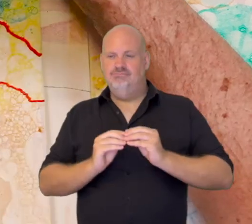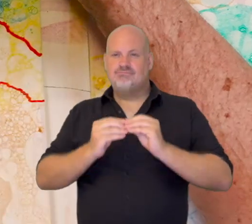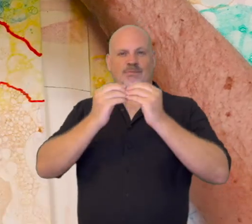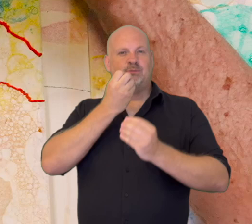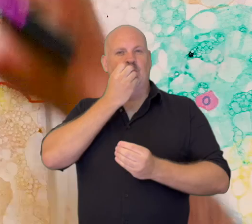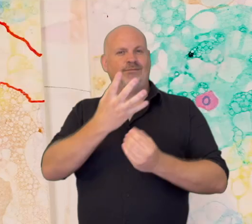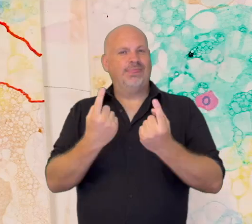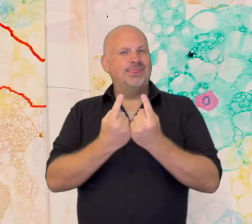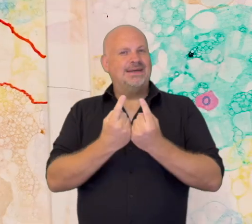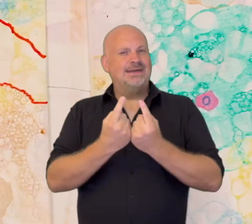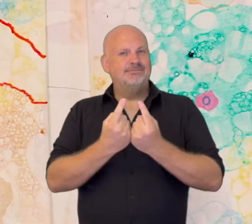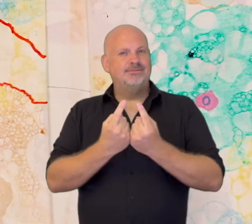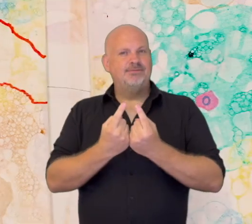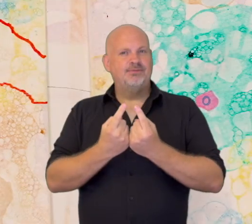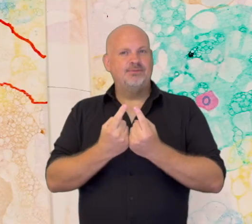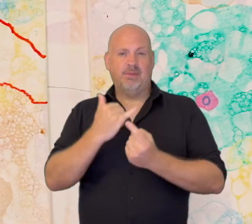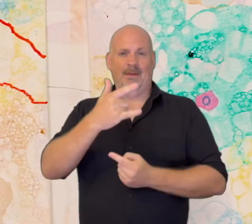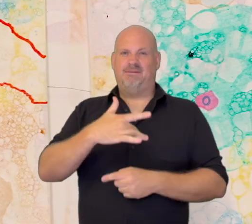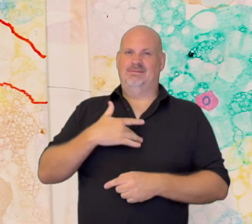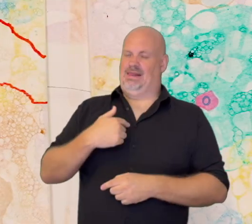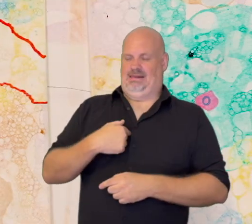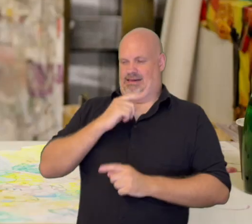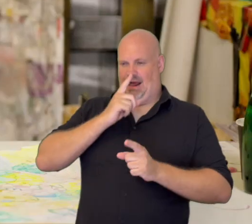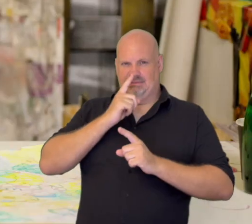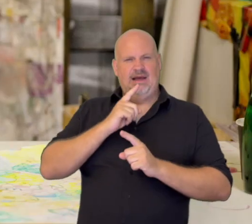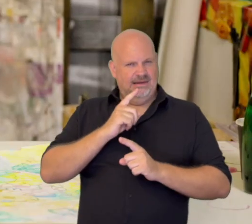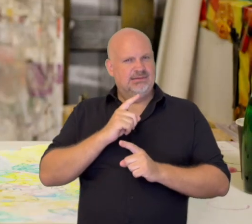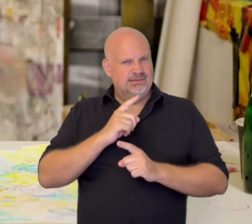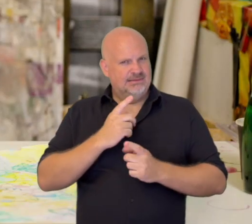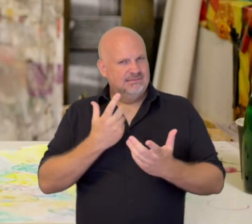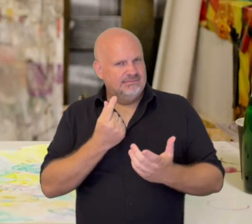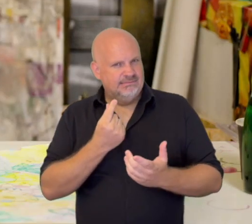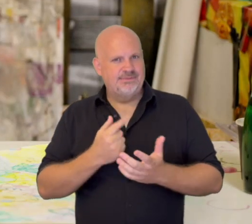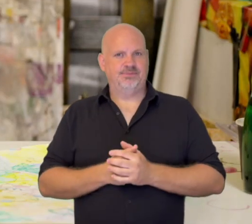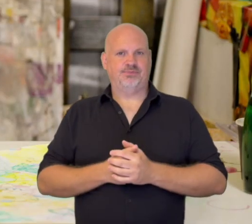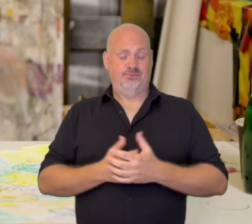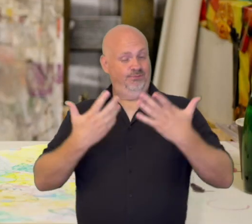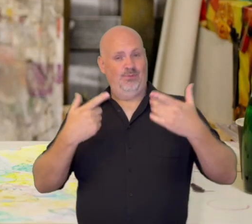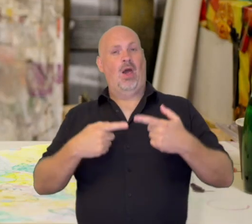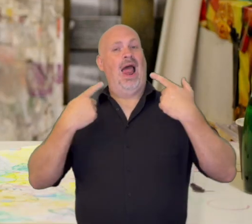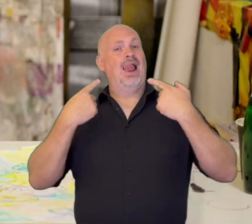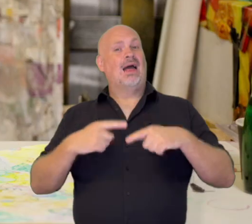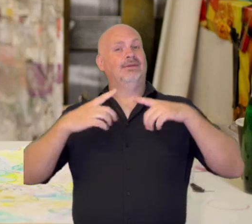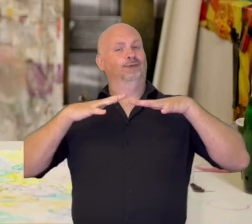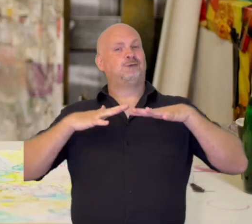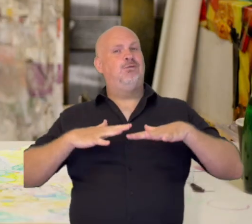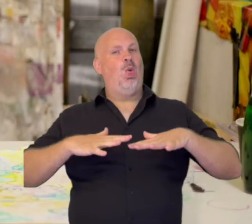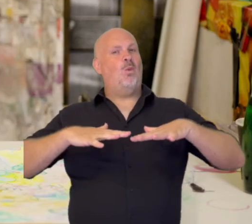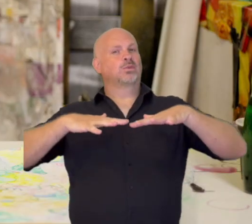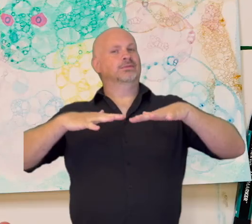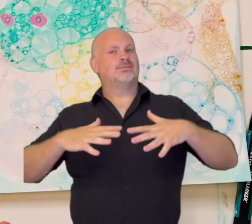things, even if you don't believe that right now. So we have let's